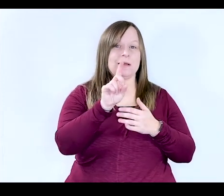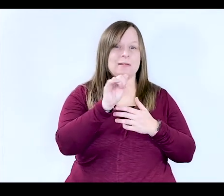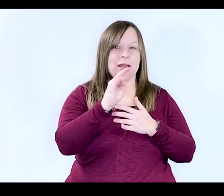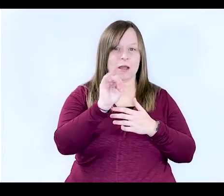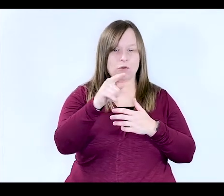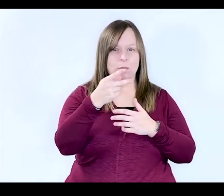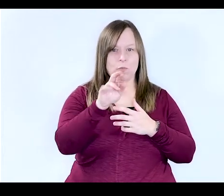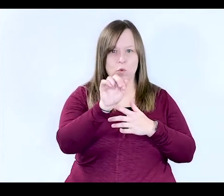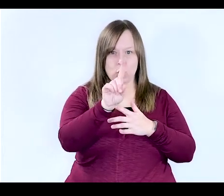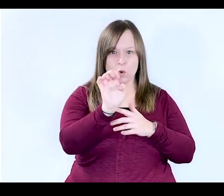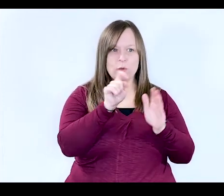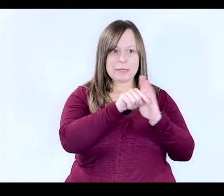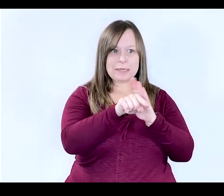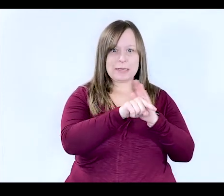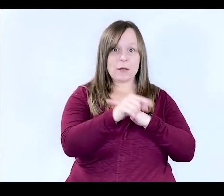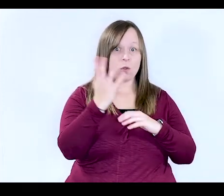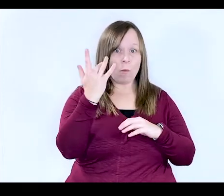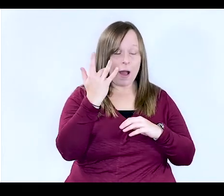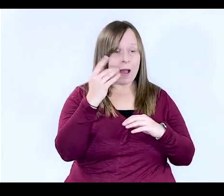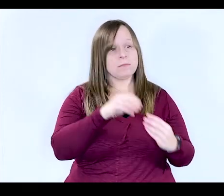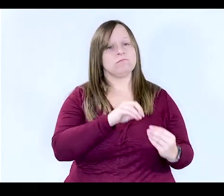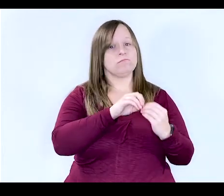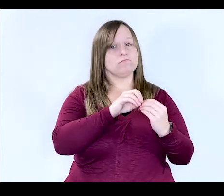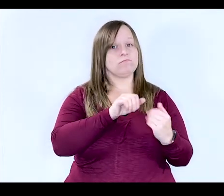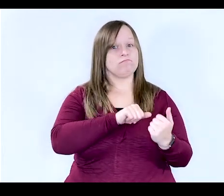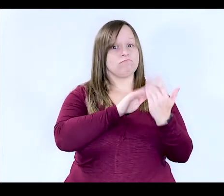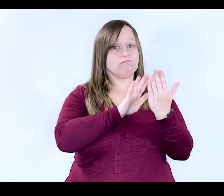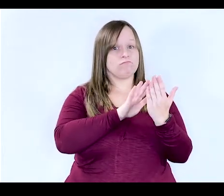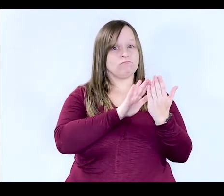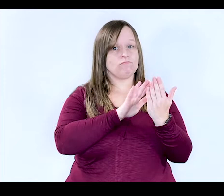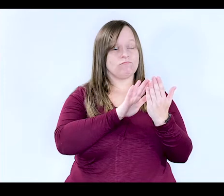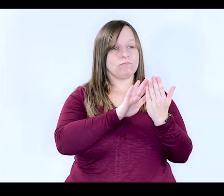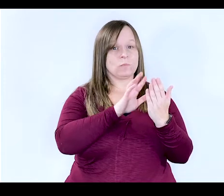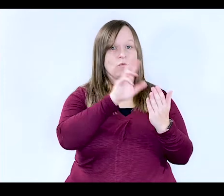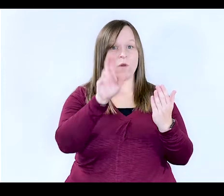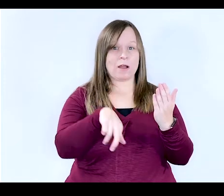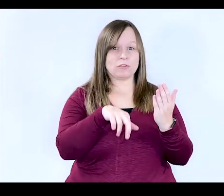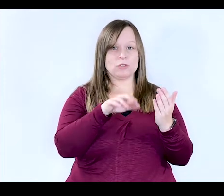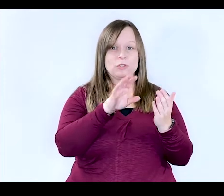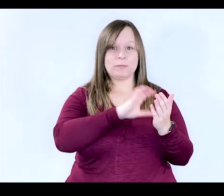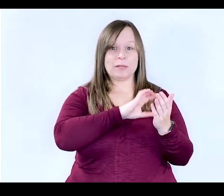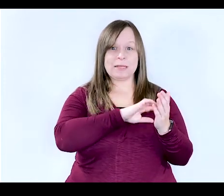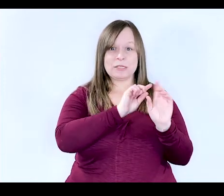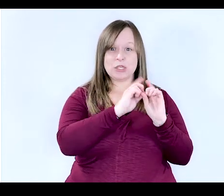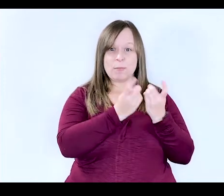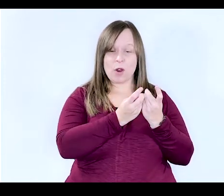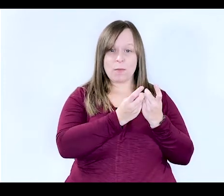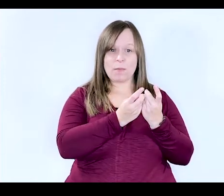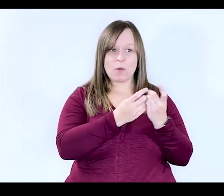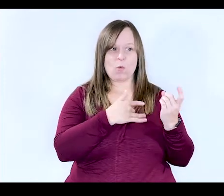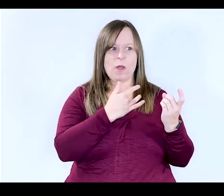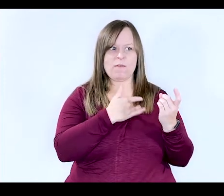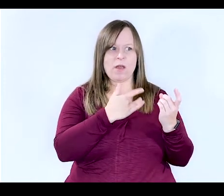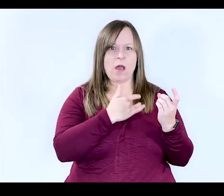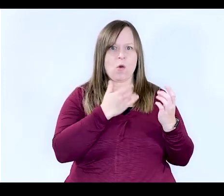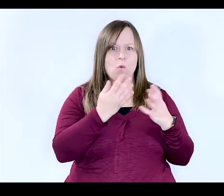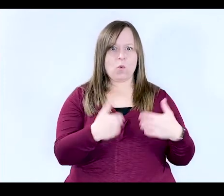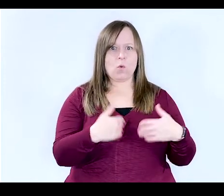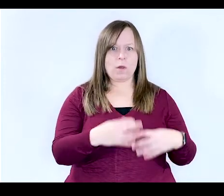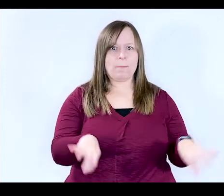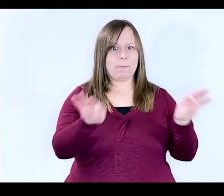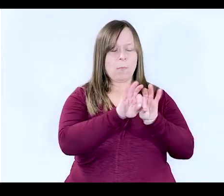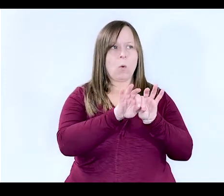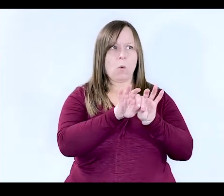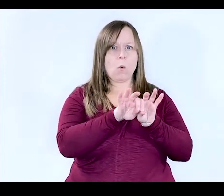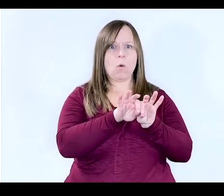Prude was killed as a result of confrontation with the Rochester Police Department. We felt it very, very